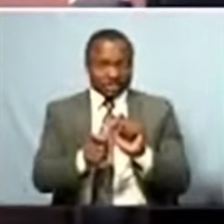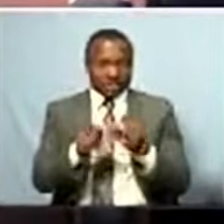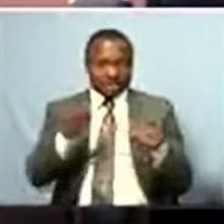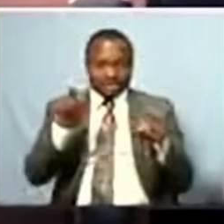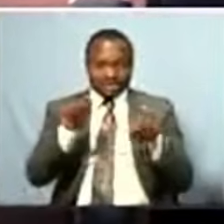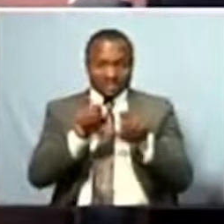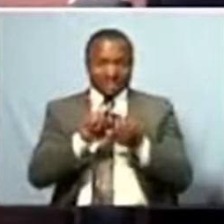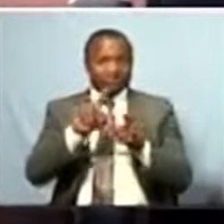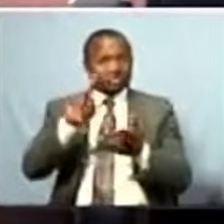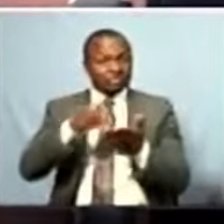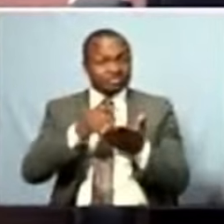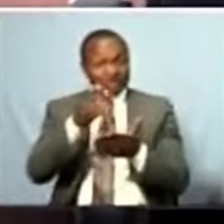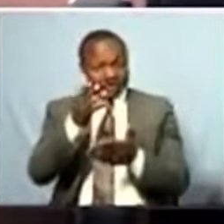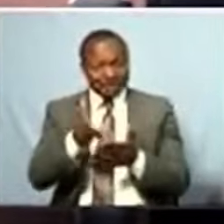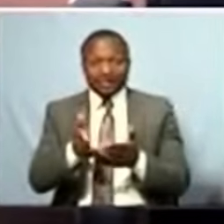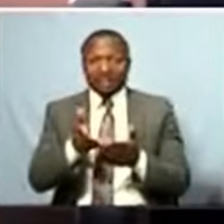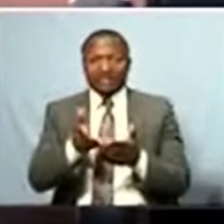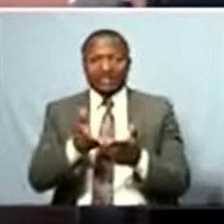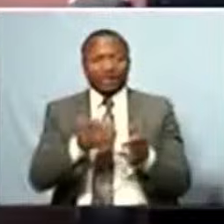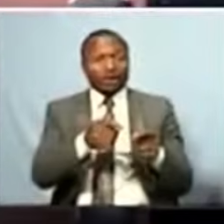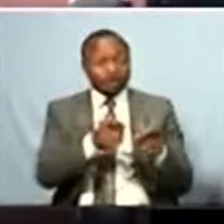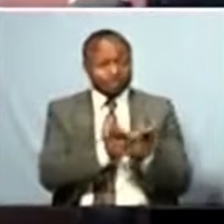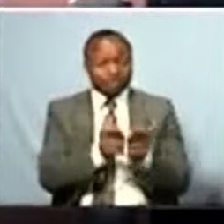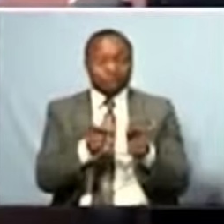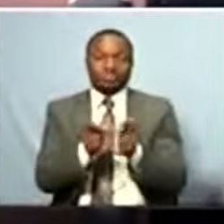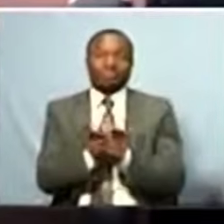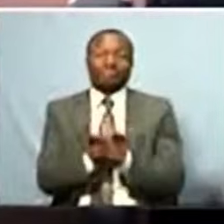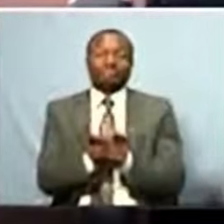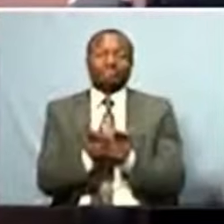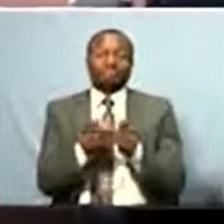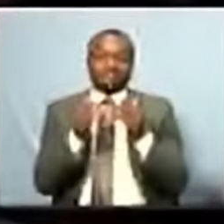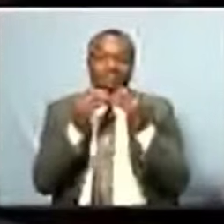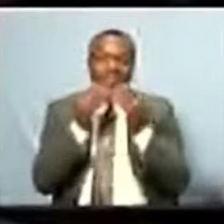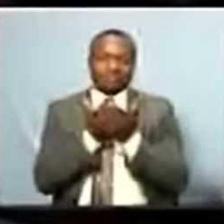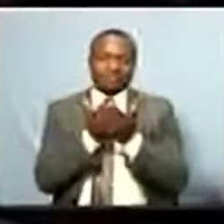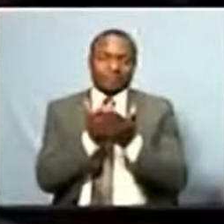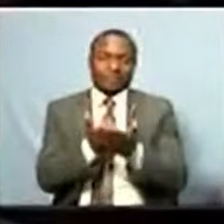same party, there are factions. I submit.